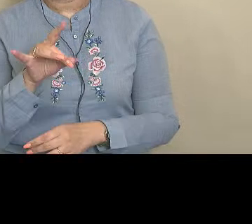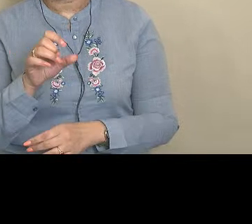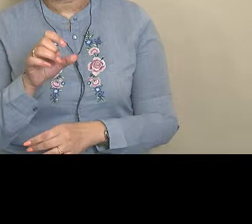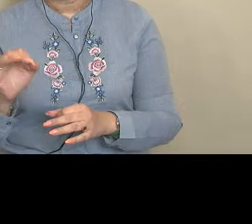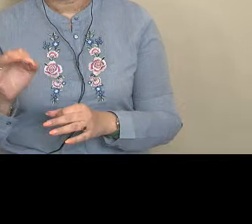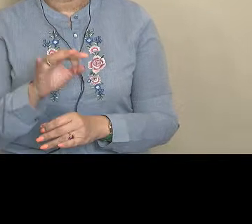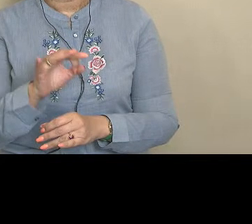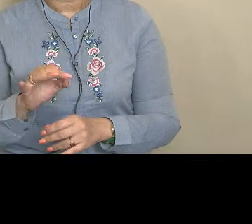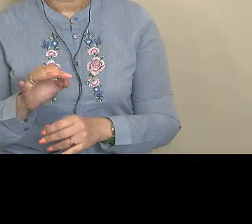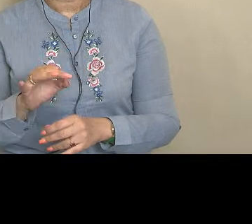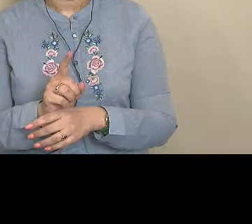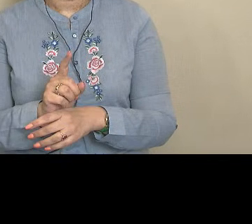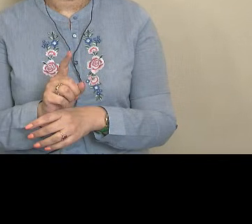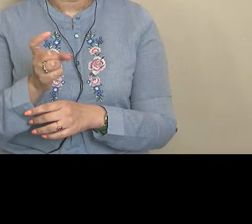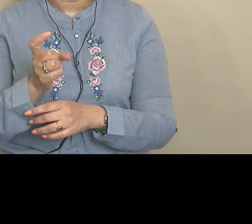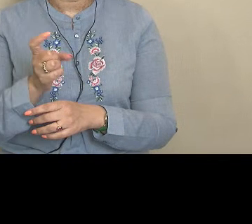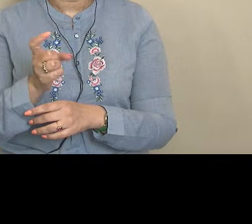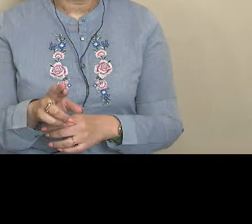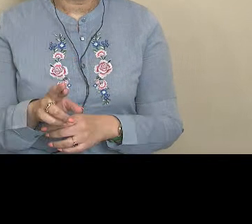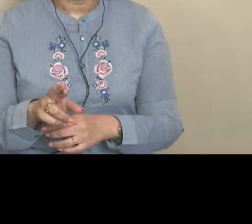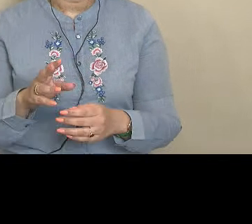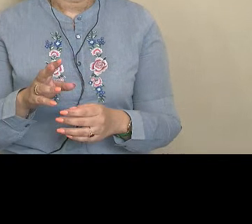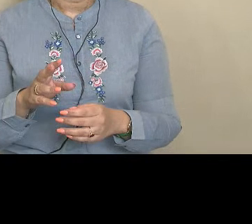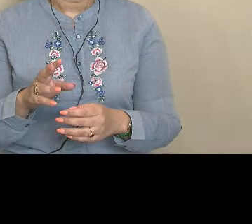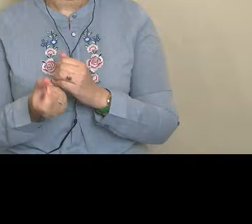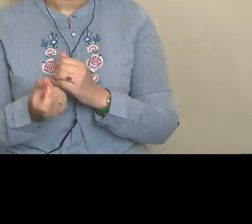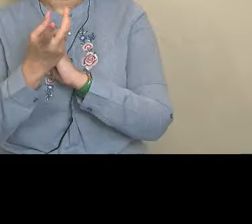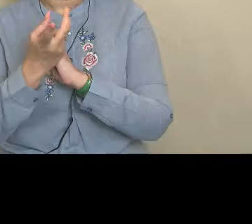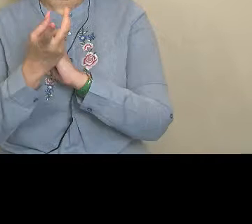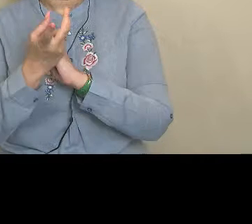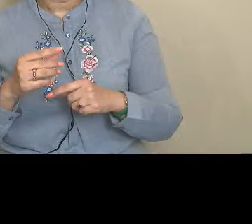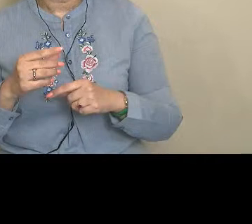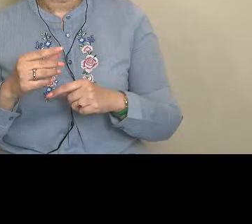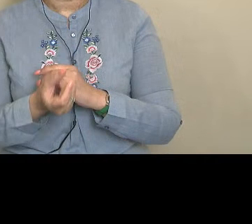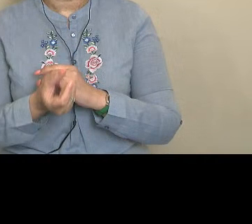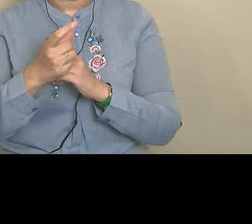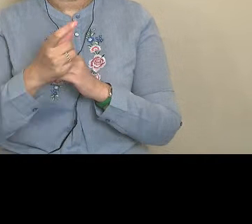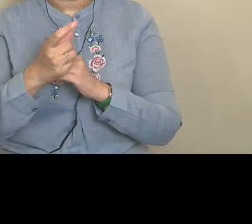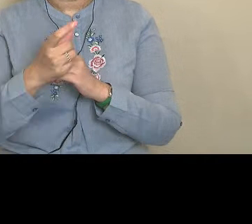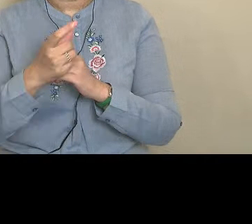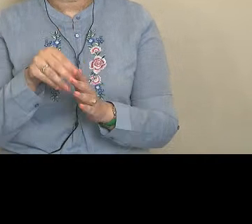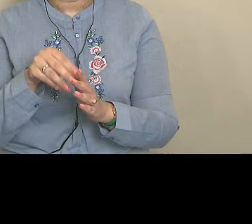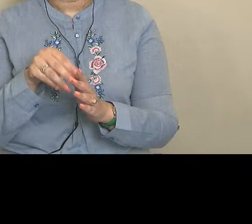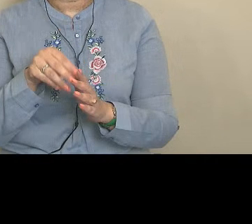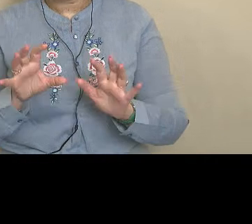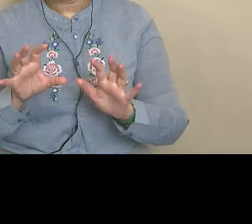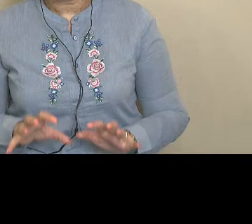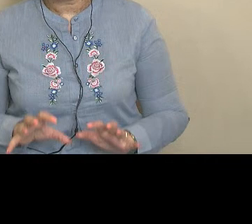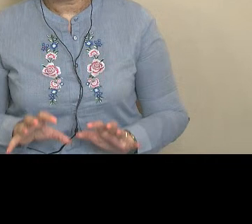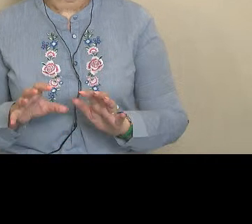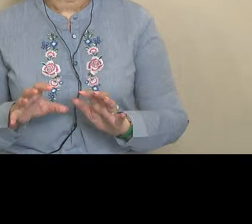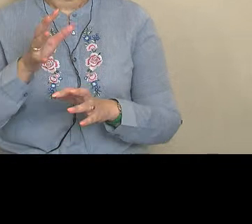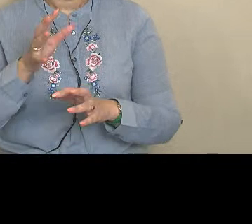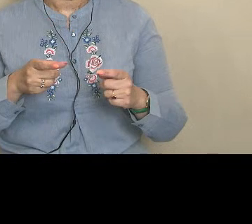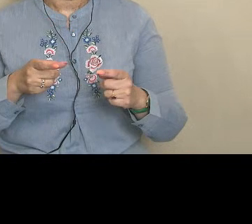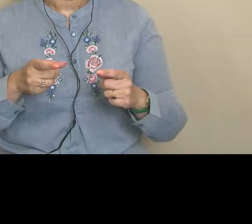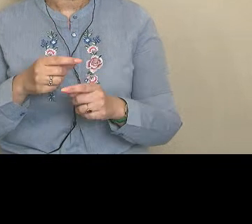a proactive phase in terms of responding to the manifestation of the